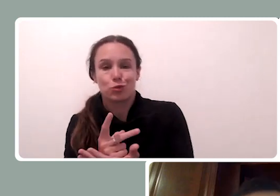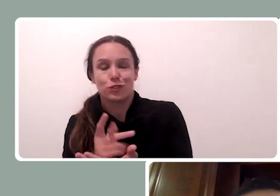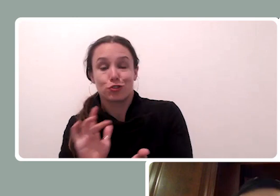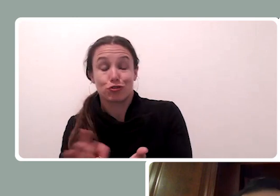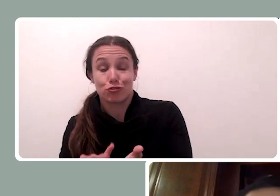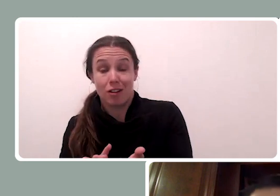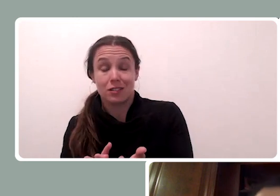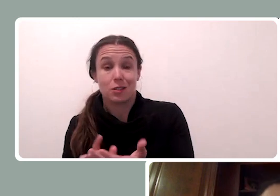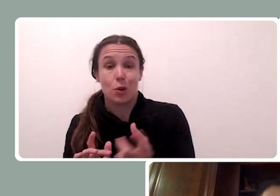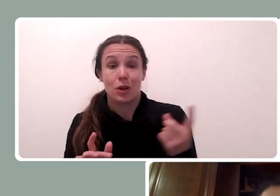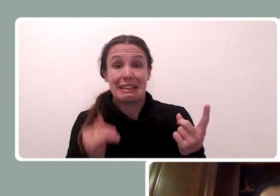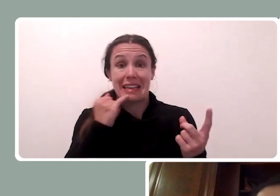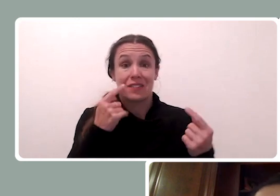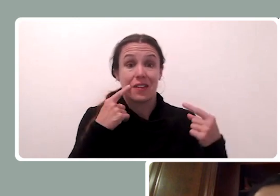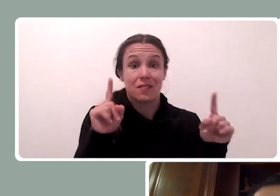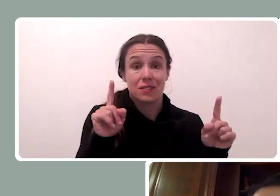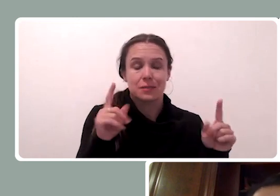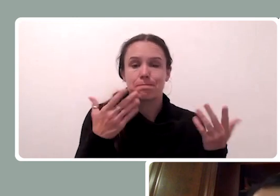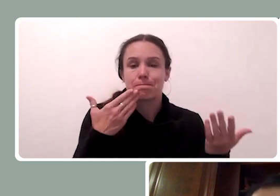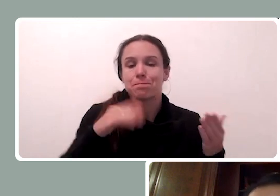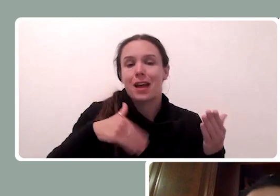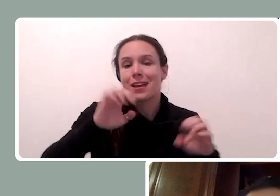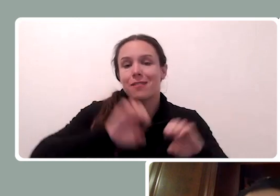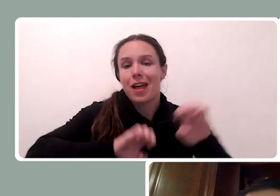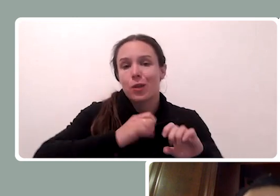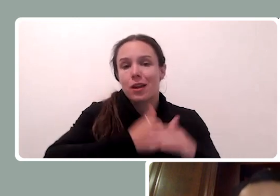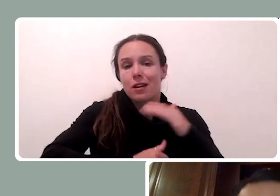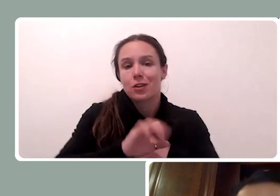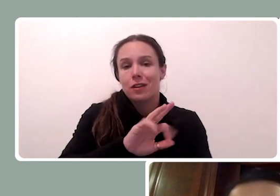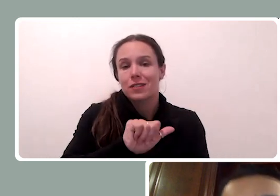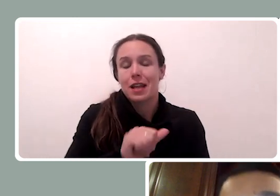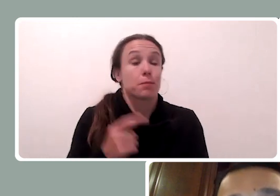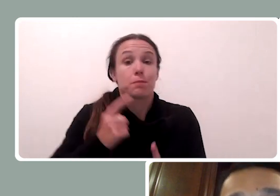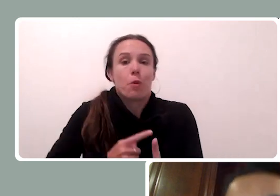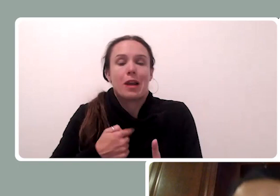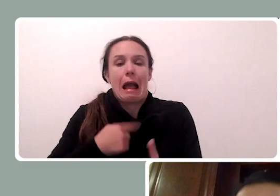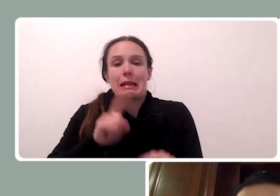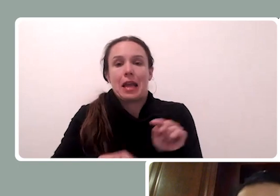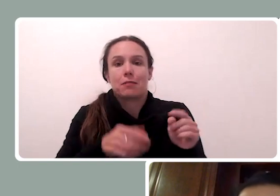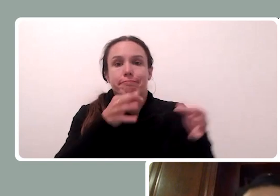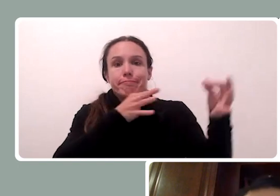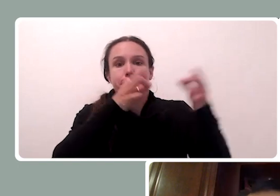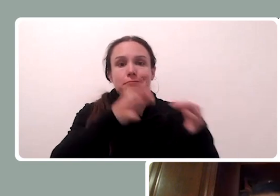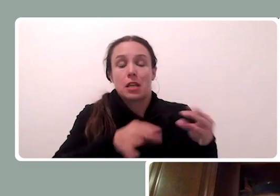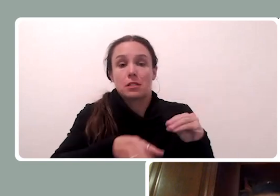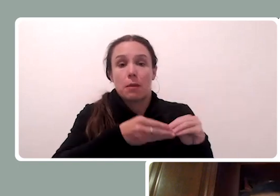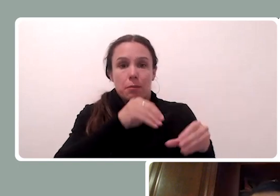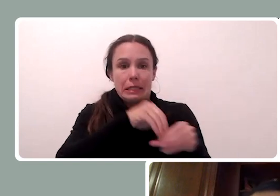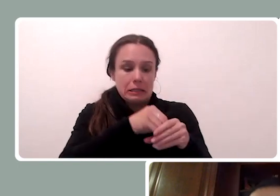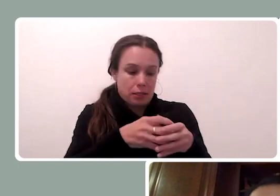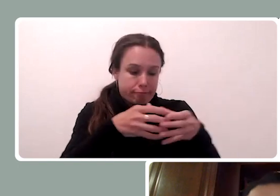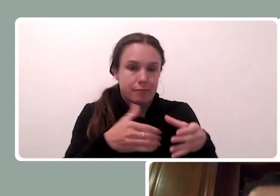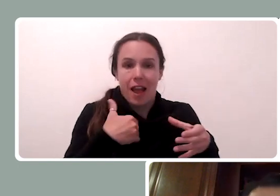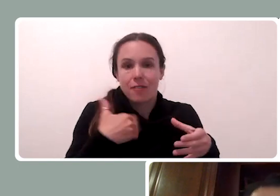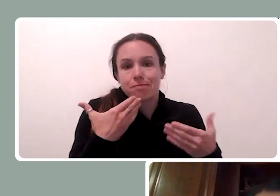the efficacy has not been approved by evaluated by the FDA. So I really can't speak to what a supplement contains to give